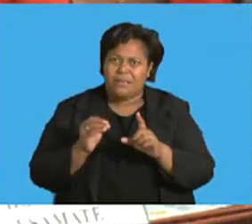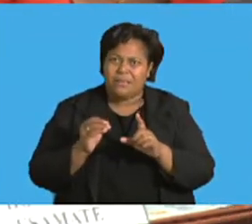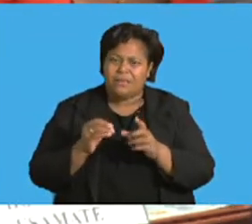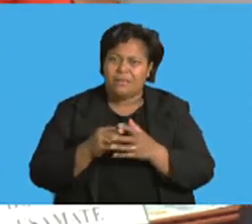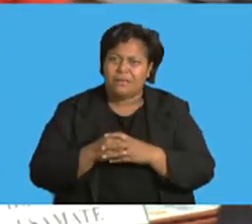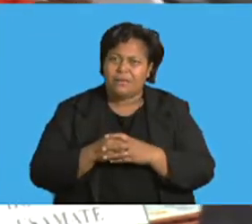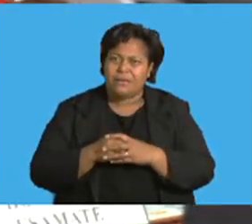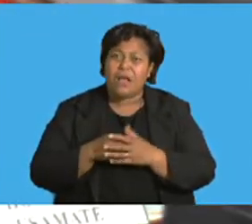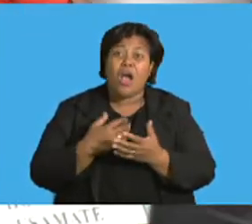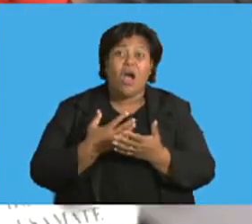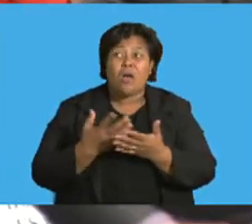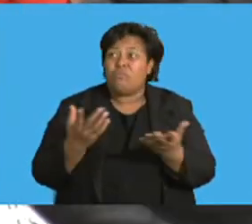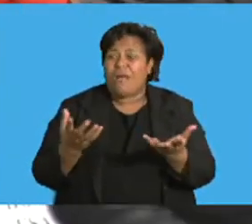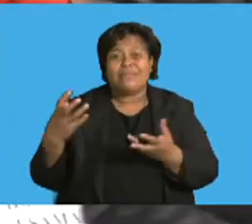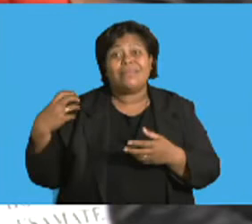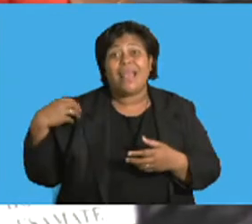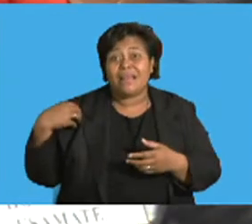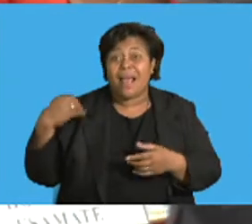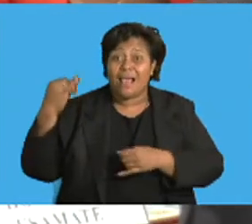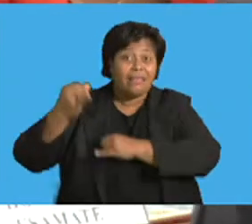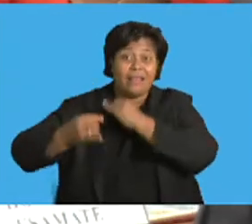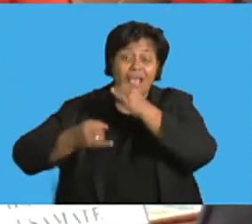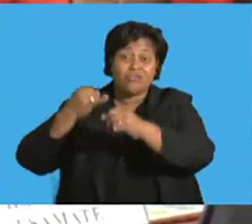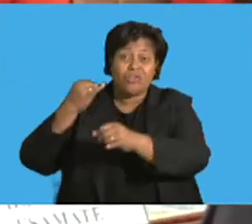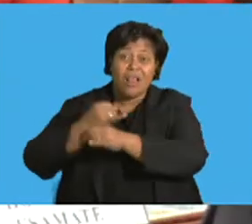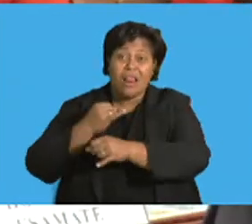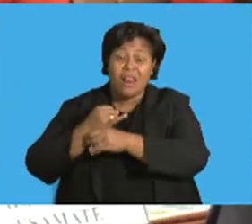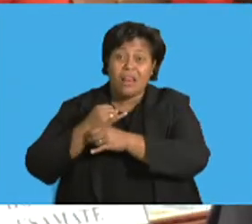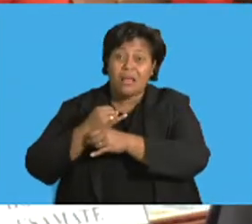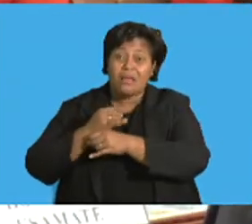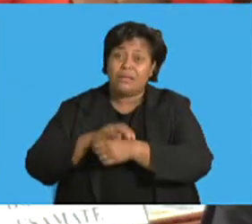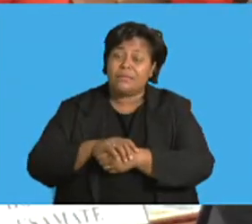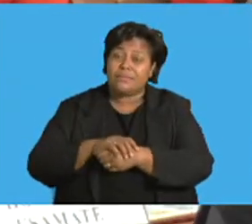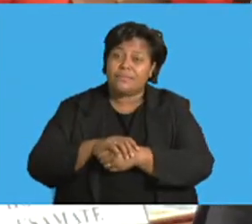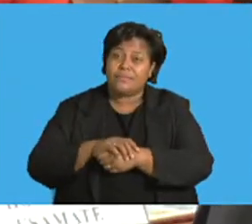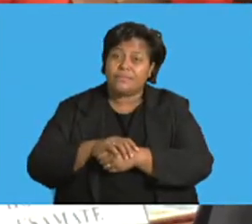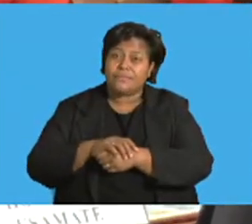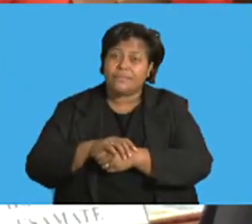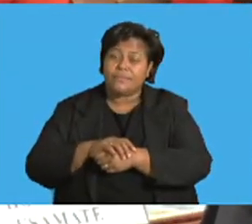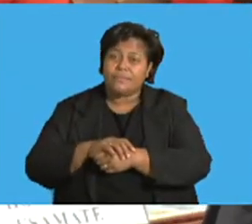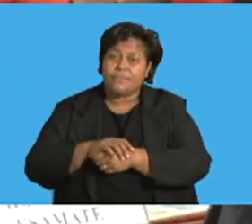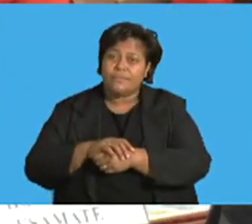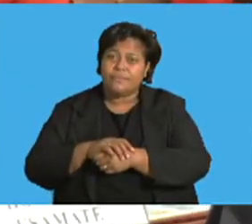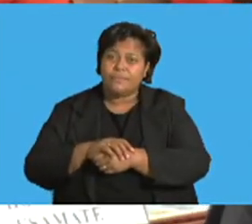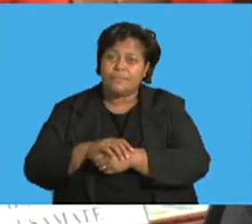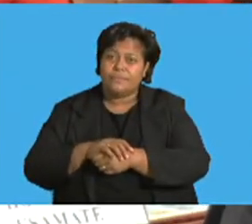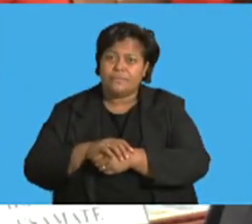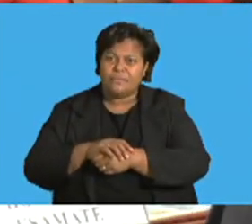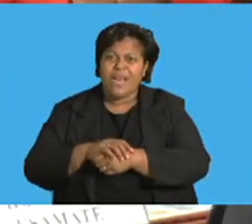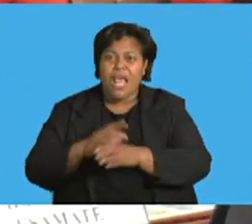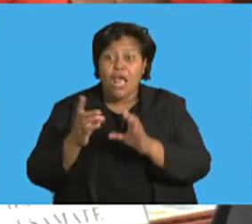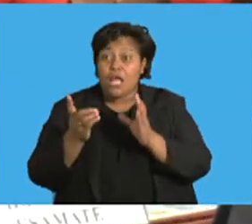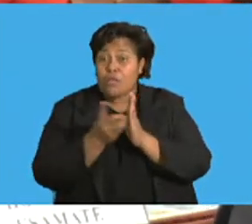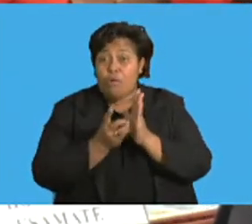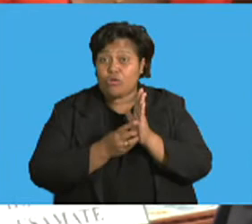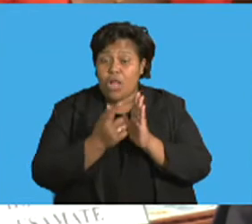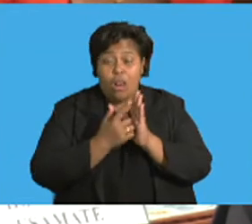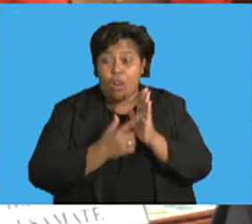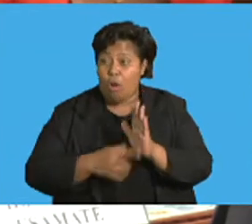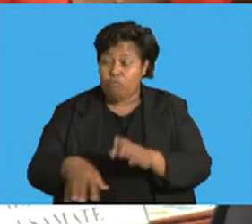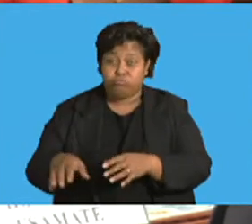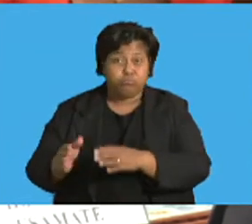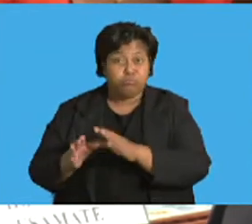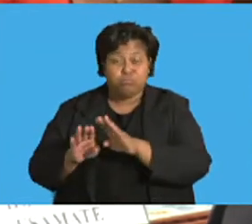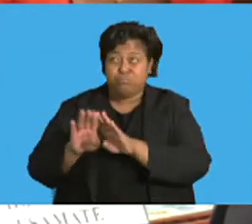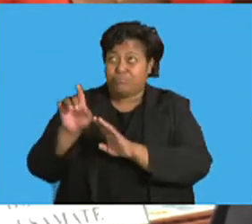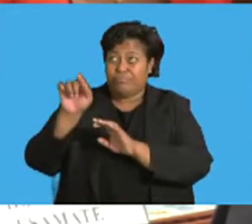Commonwealth jurisdiction from Canada. Far more mature democracy than countries like even Australia and New Zealand. They should have actually done